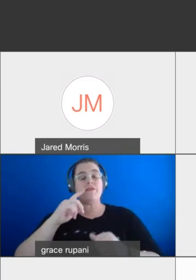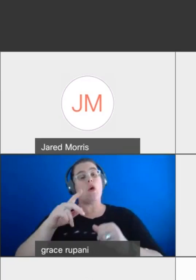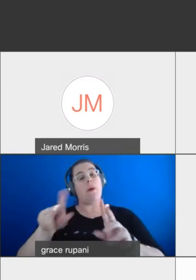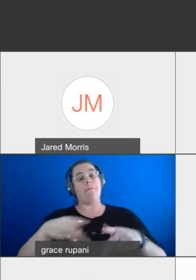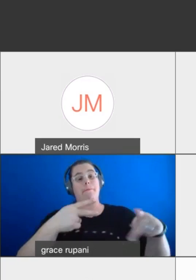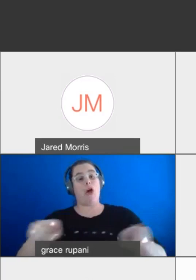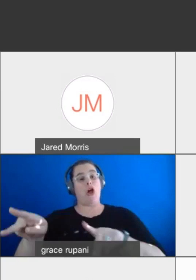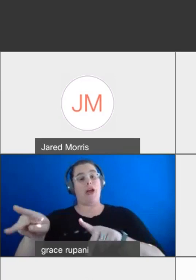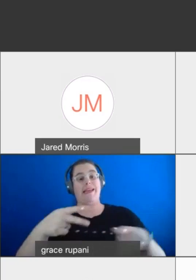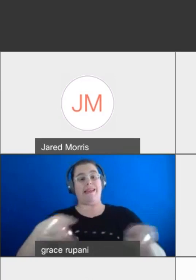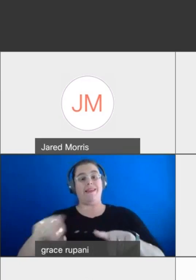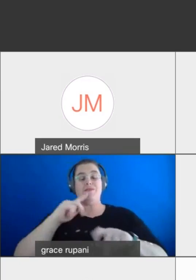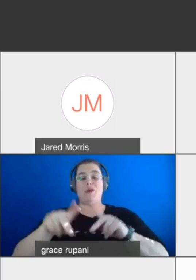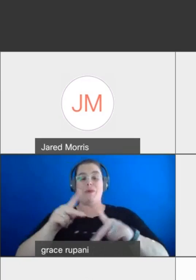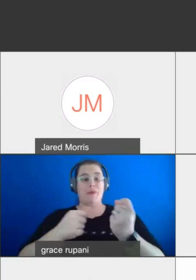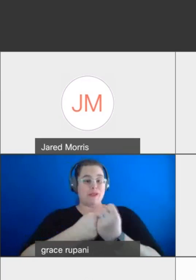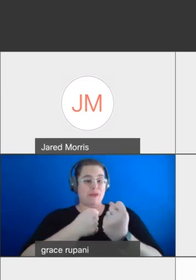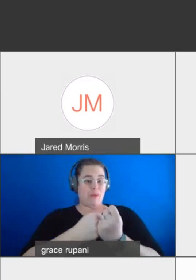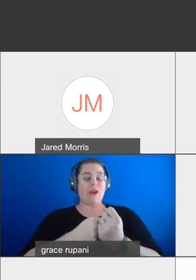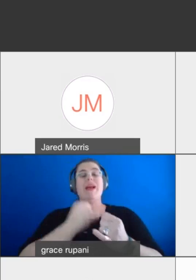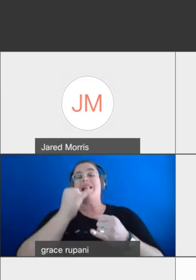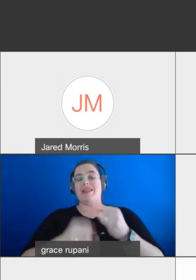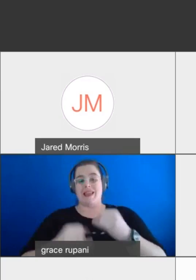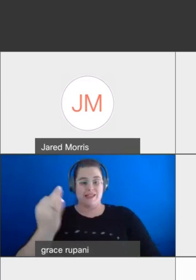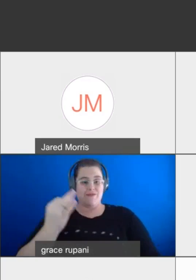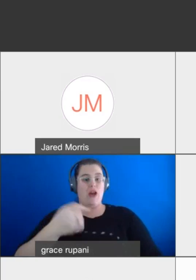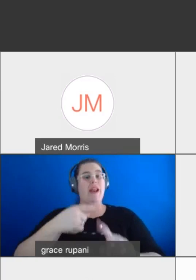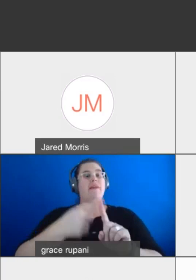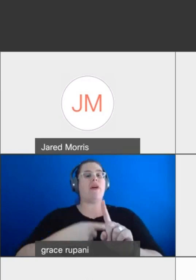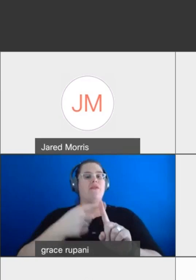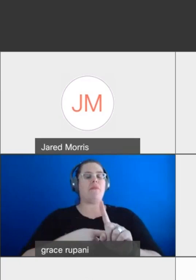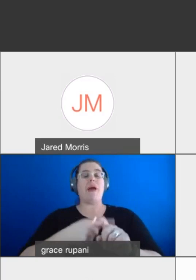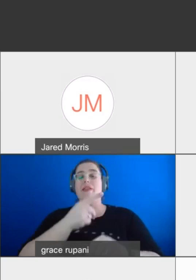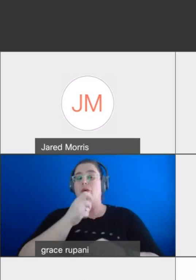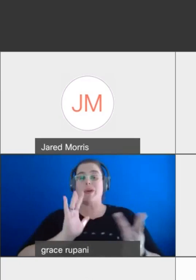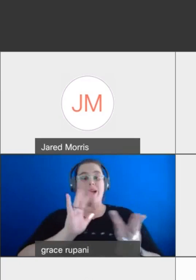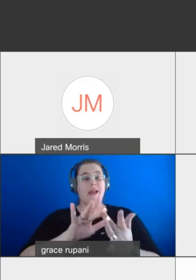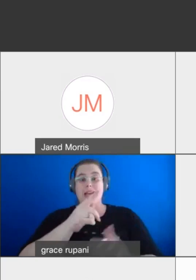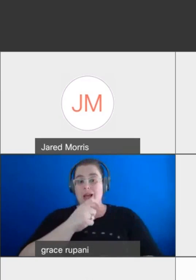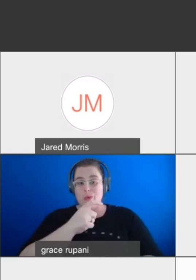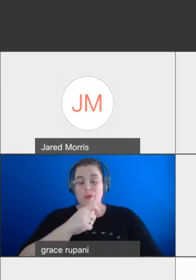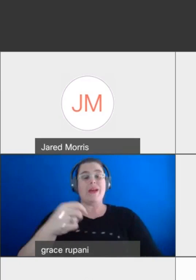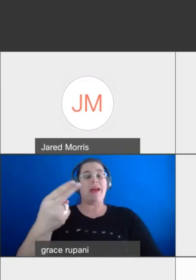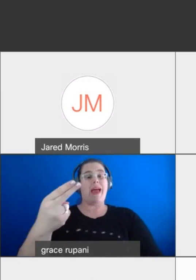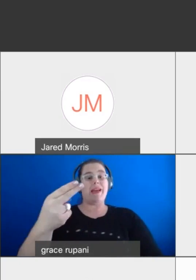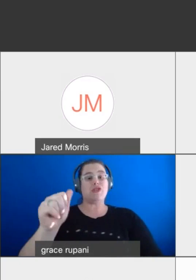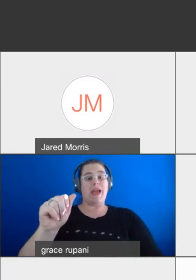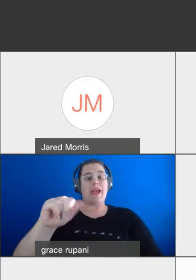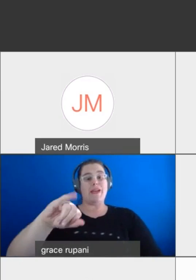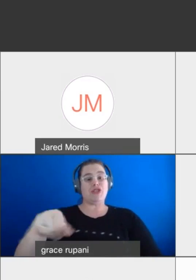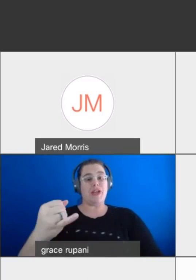last Friday of every month. Contact Haj for a Zoom link at